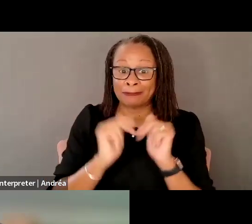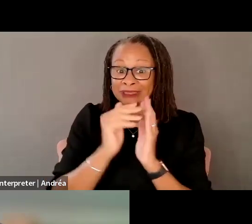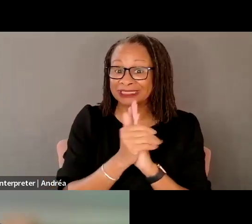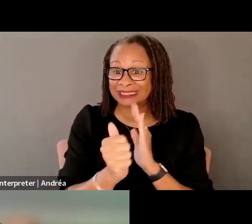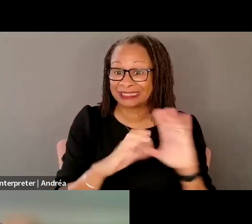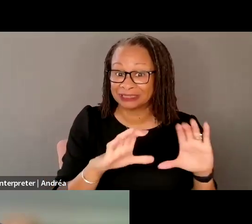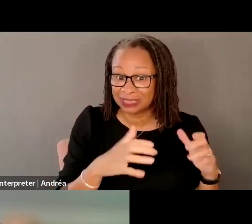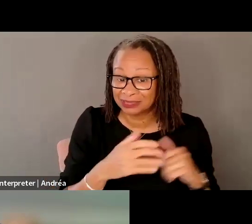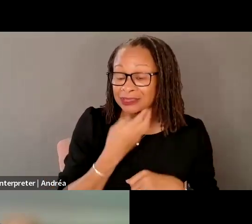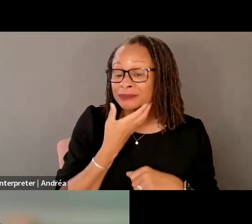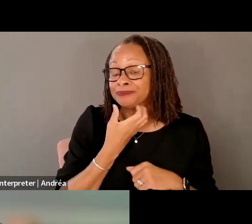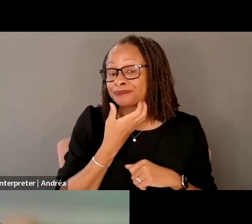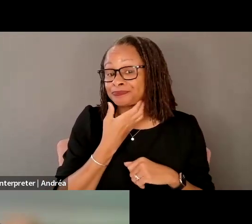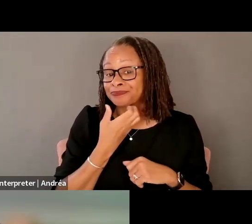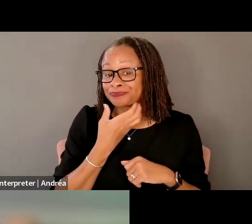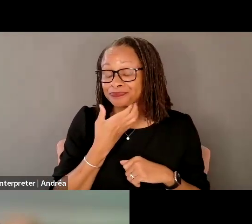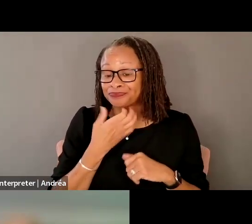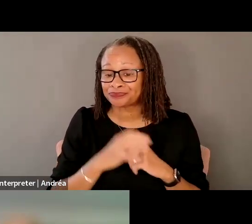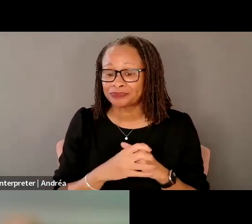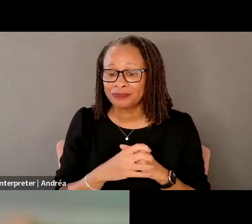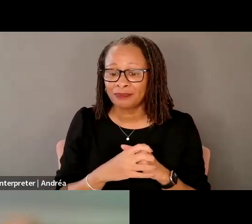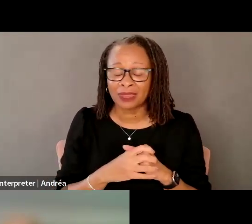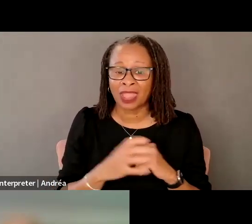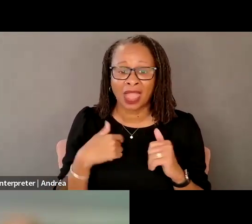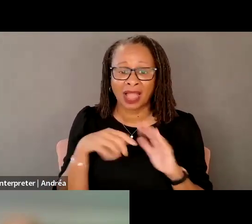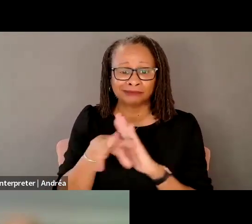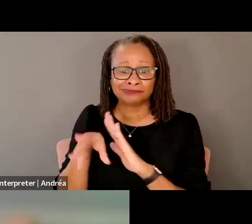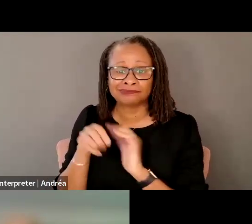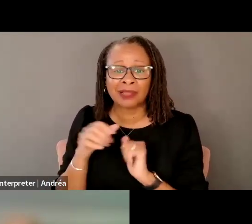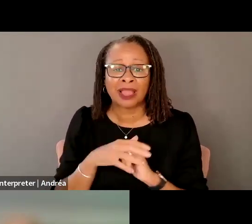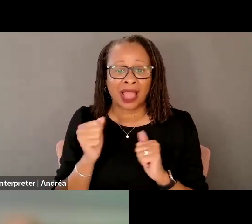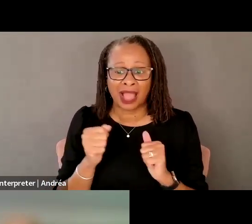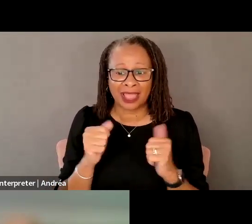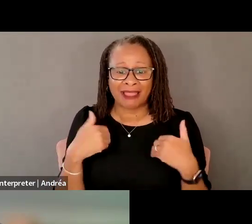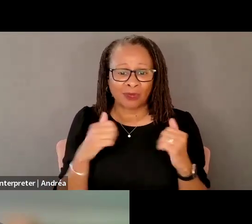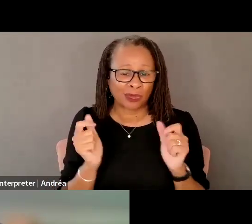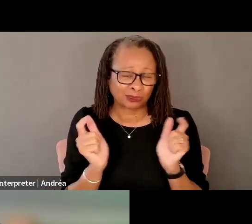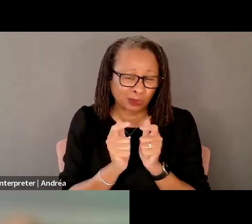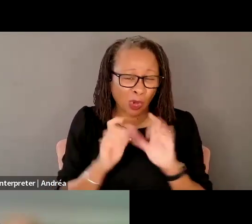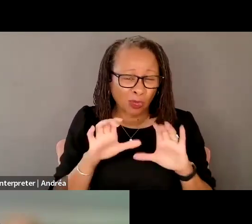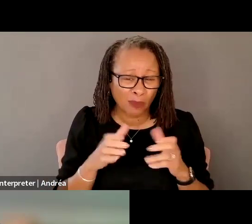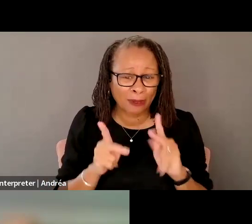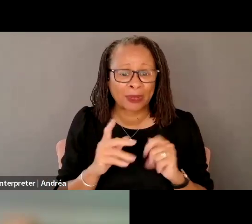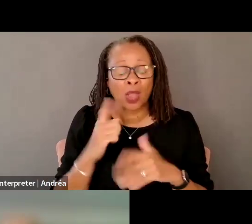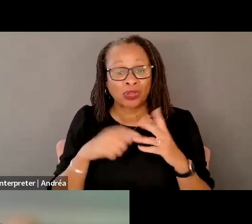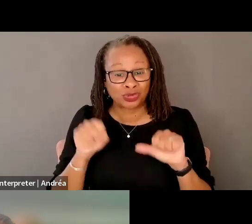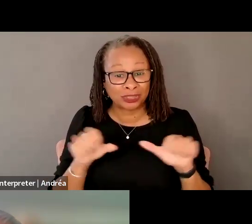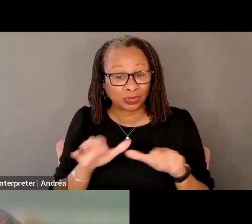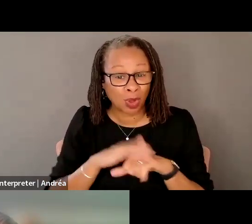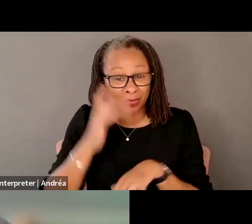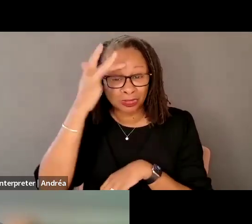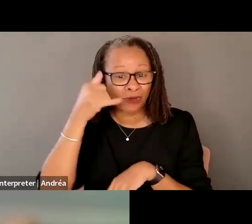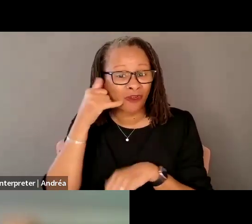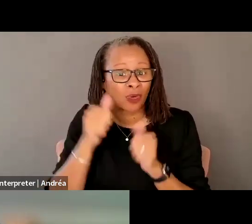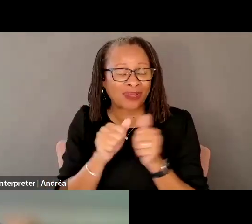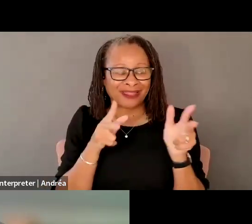gosh, I shoot with a little collection of people, and my goodness, what you can do on that smartphone in terms of